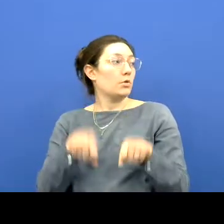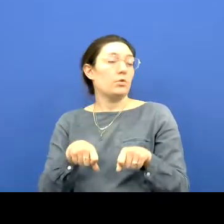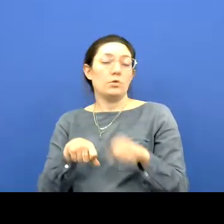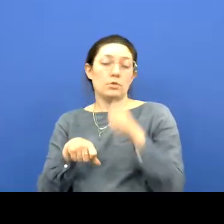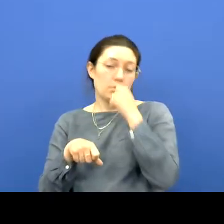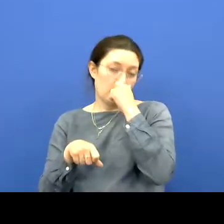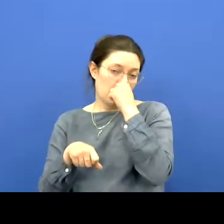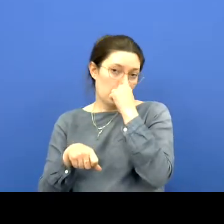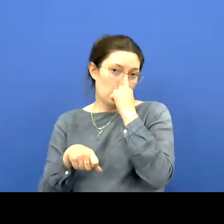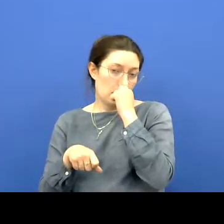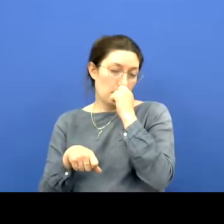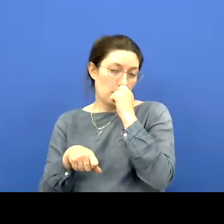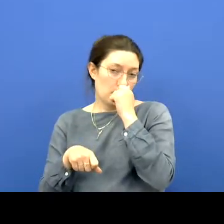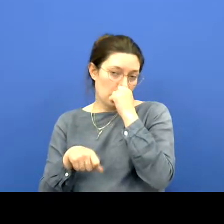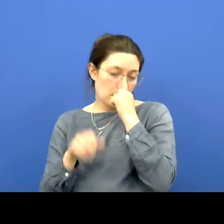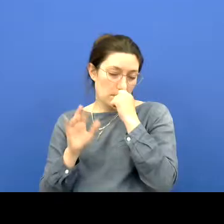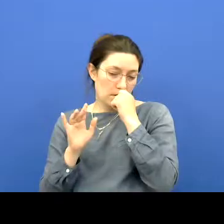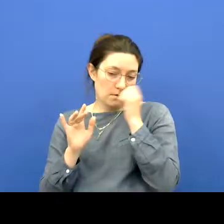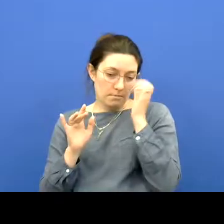for